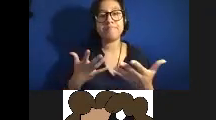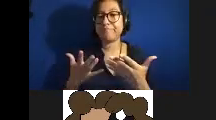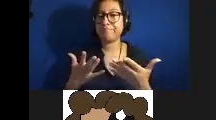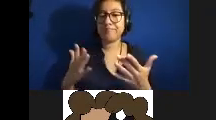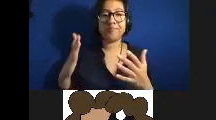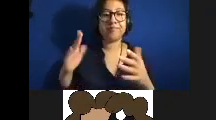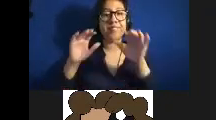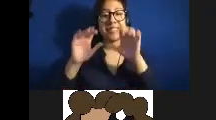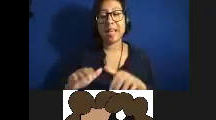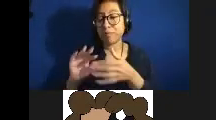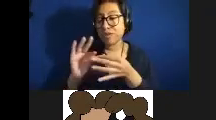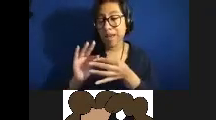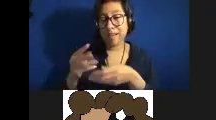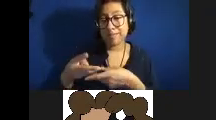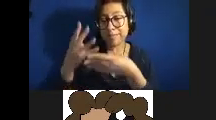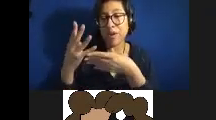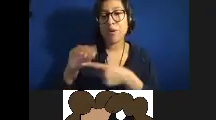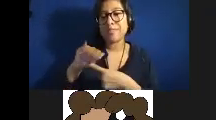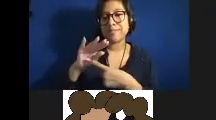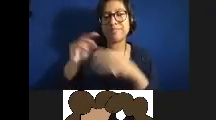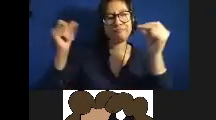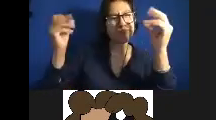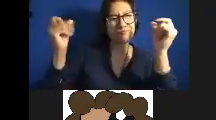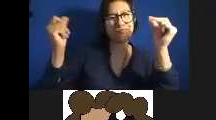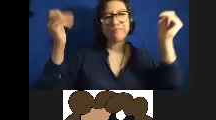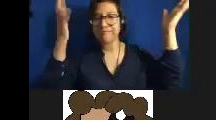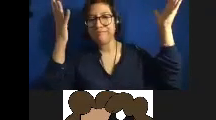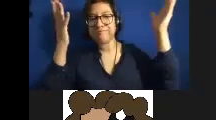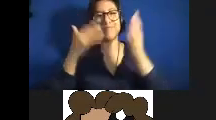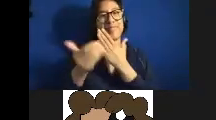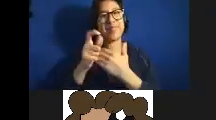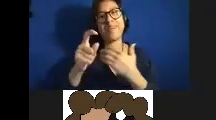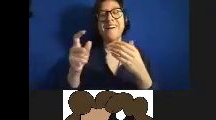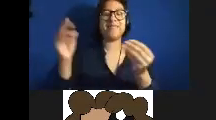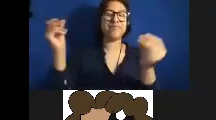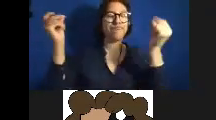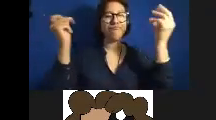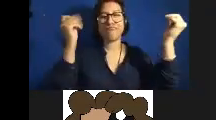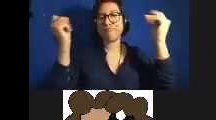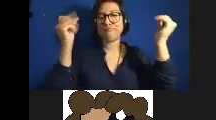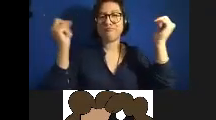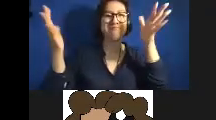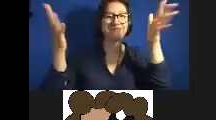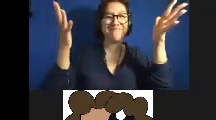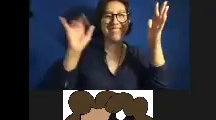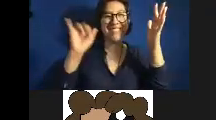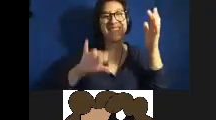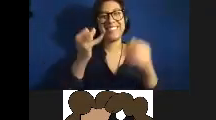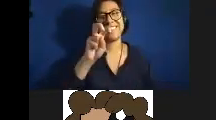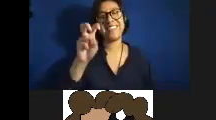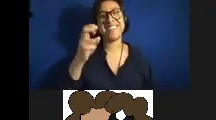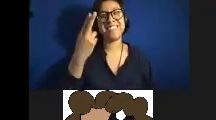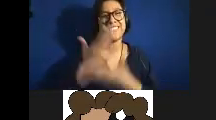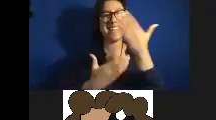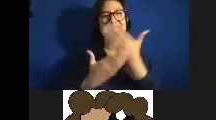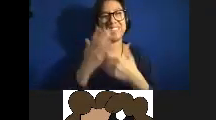chat or to snap fingers or wave spirit fingers and jazz hands and all of that for our